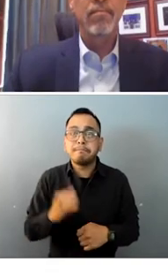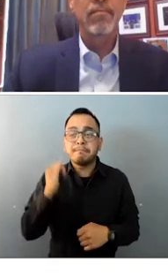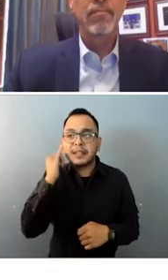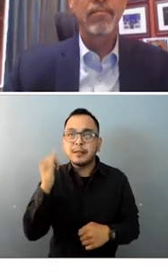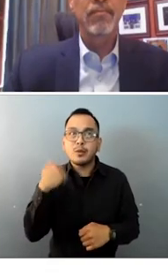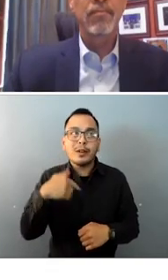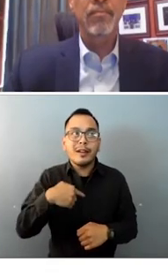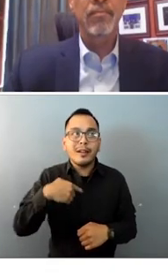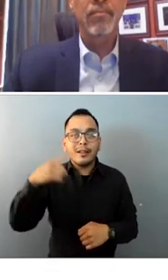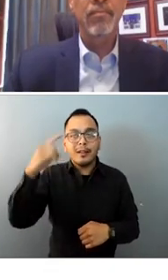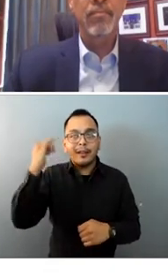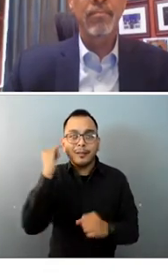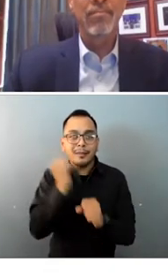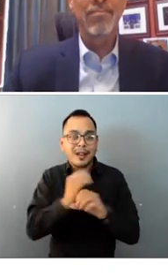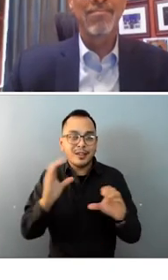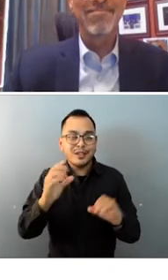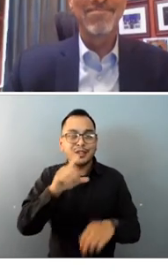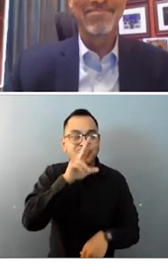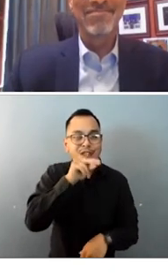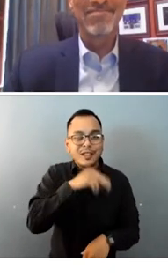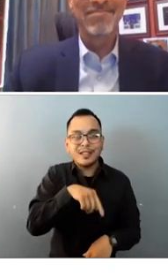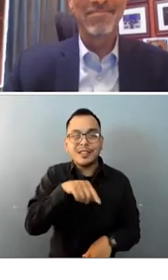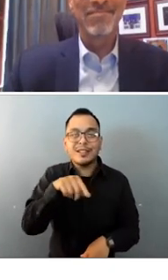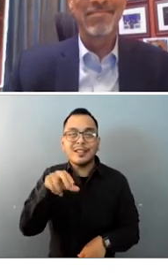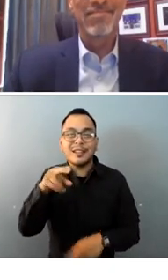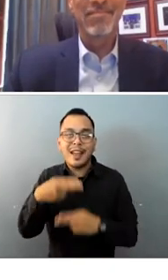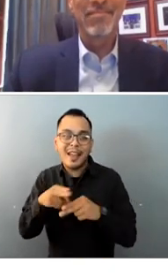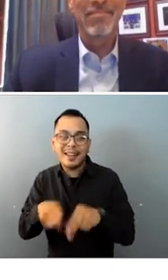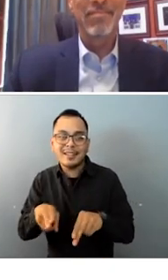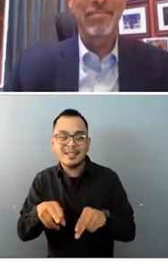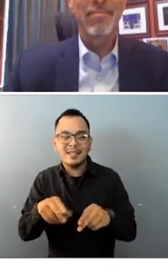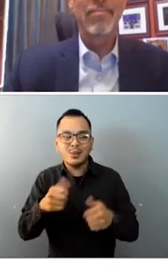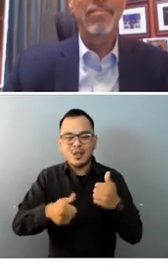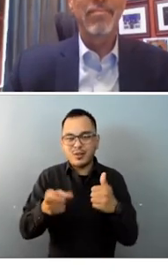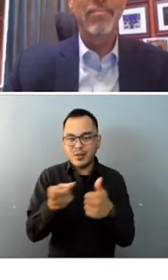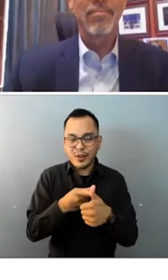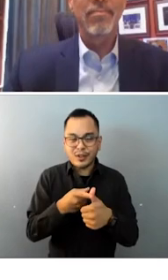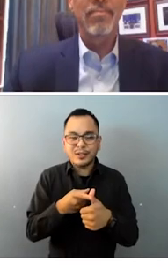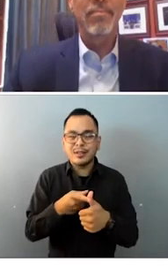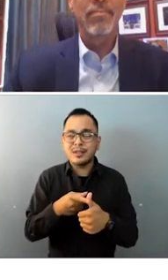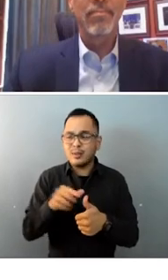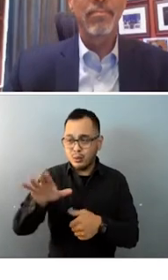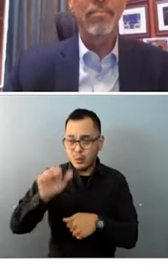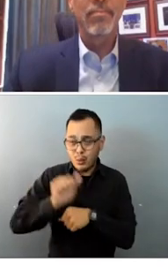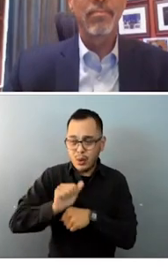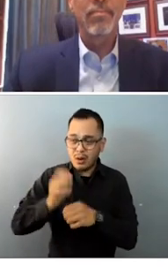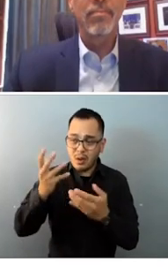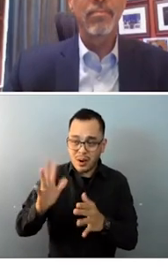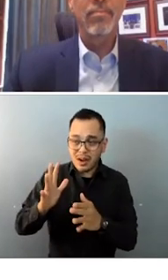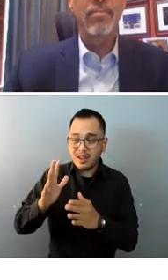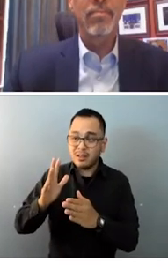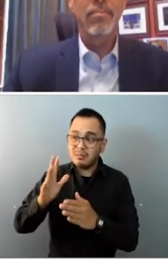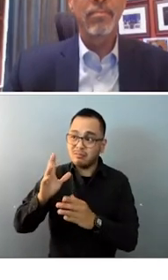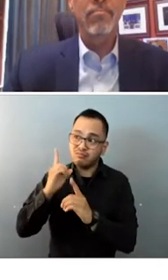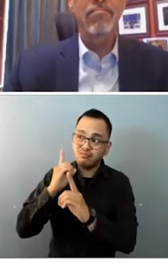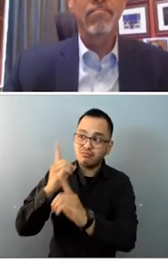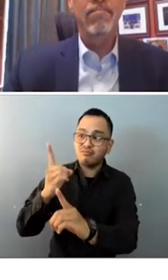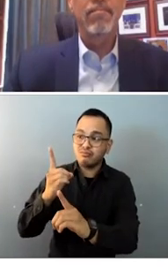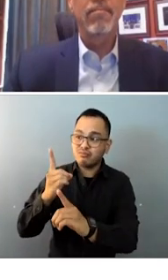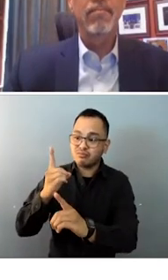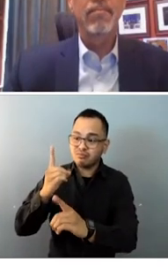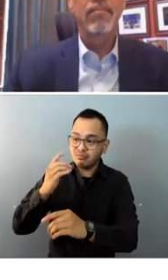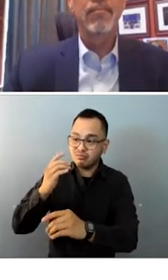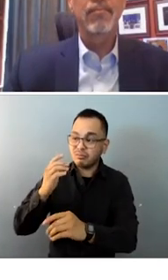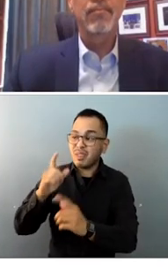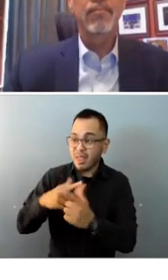if we were imagining chickens and eggs, sort of, was that work already sort of your agenda item professionally, and